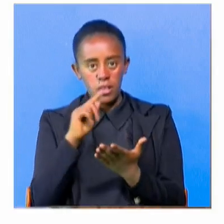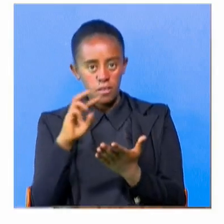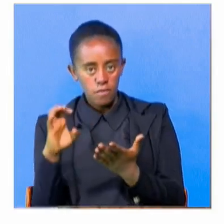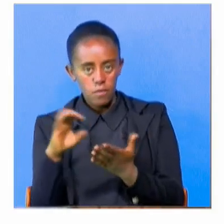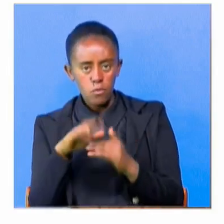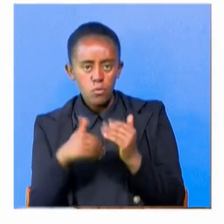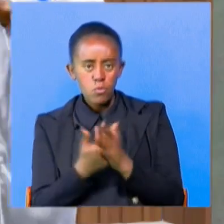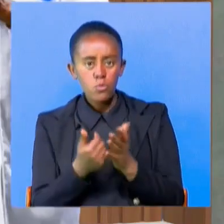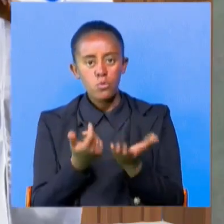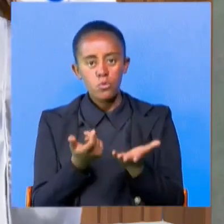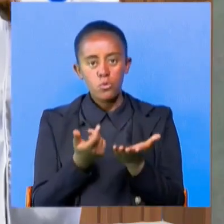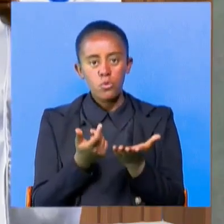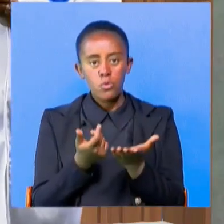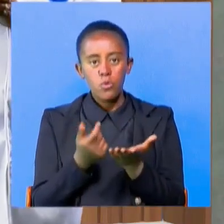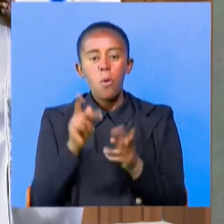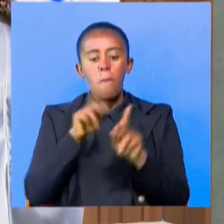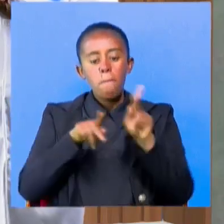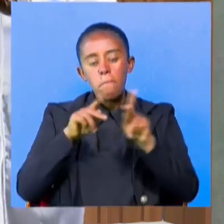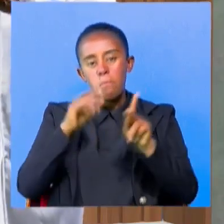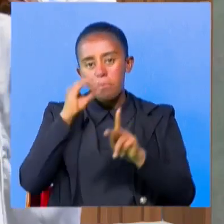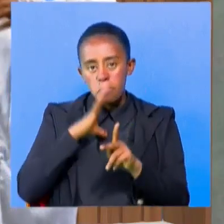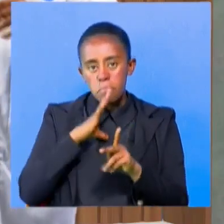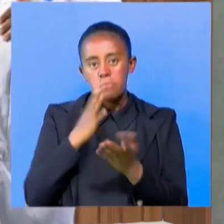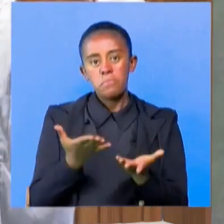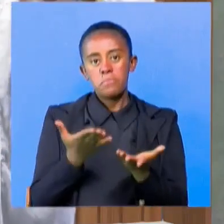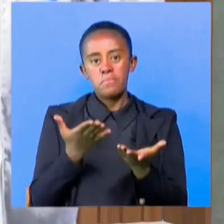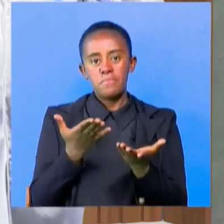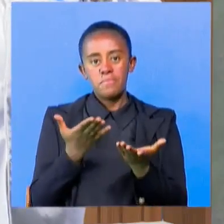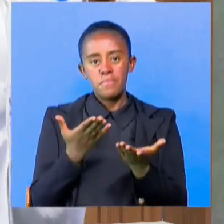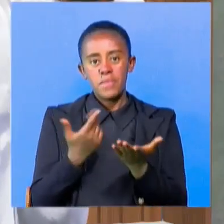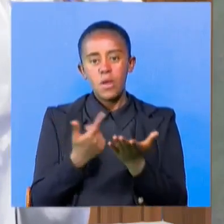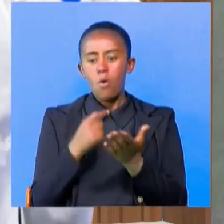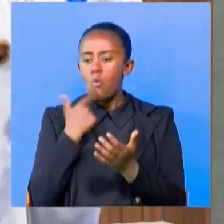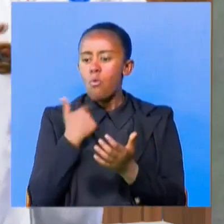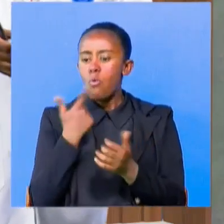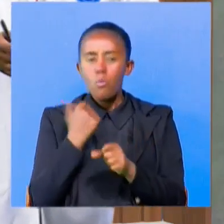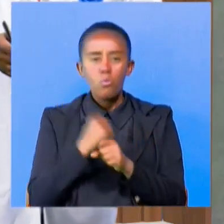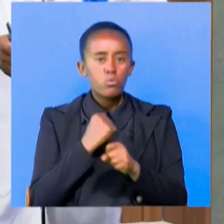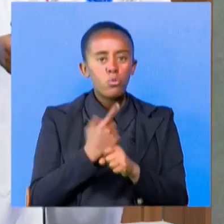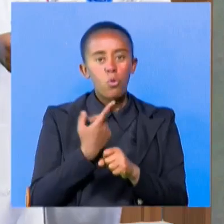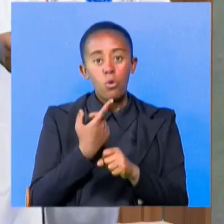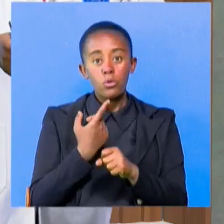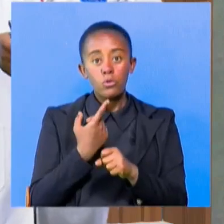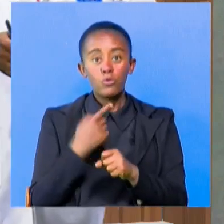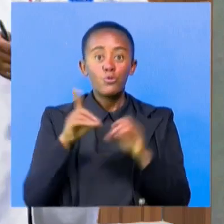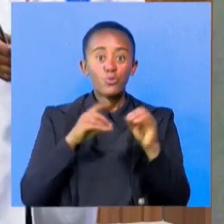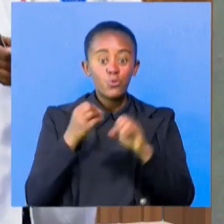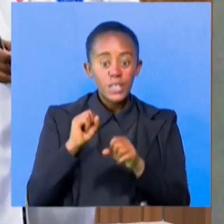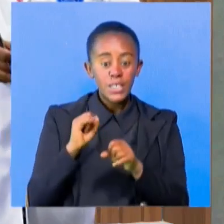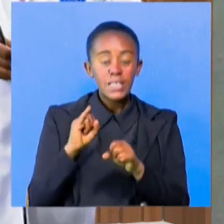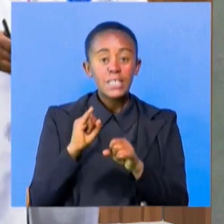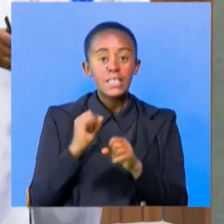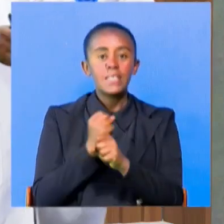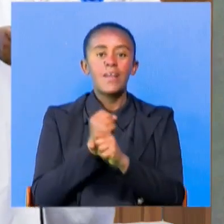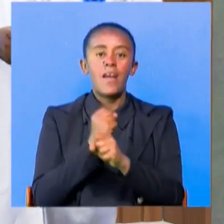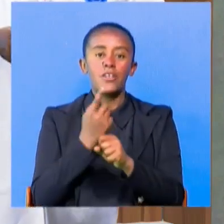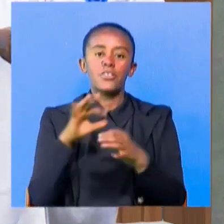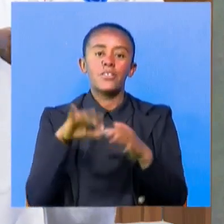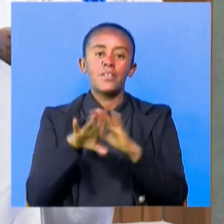stands for referring to what? People, or the one who is performing or doing action in a sentence.